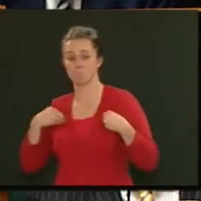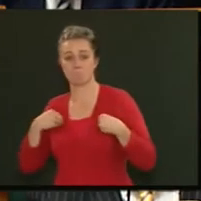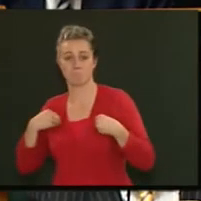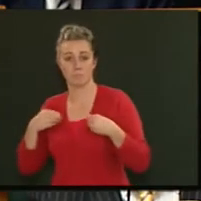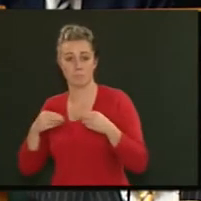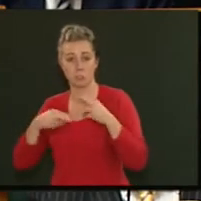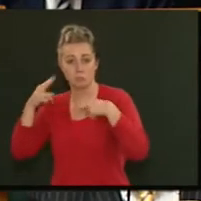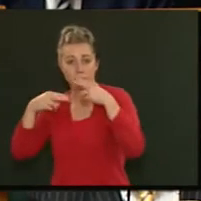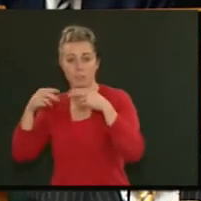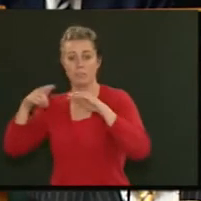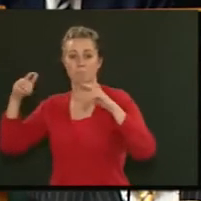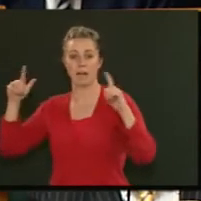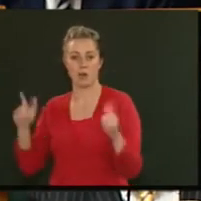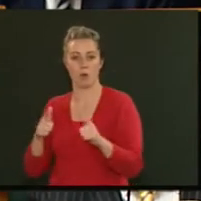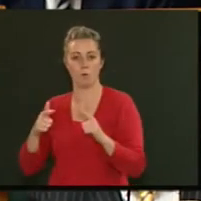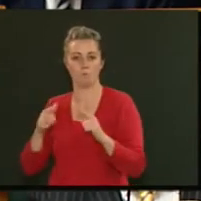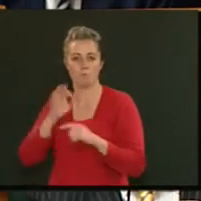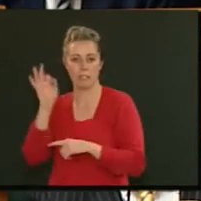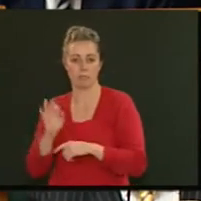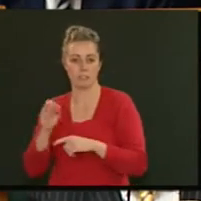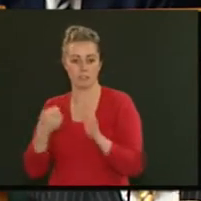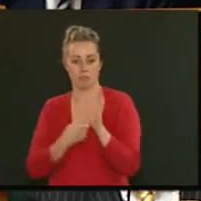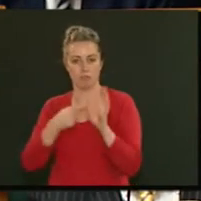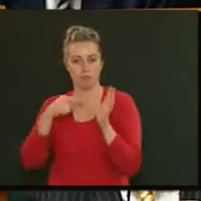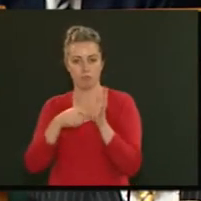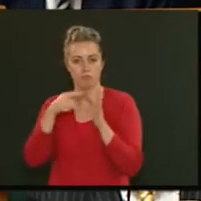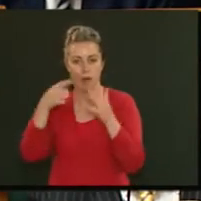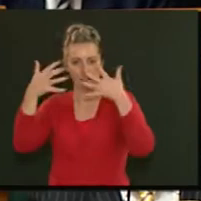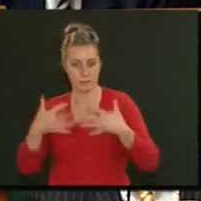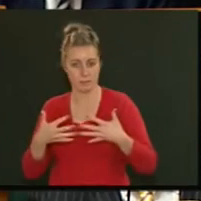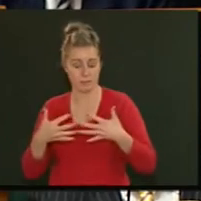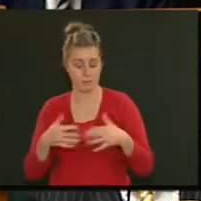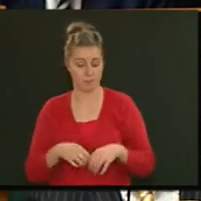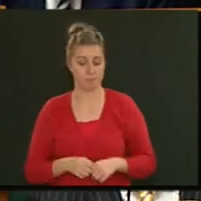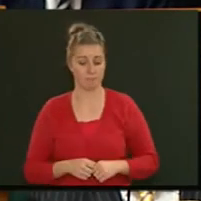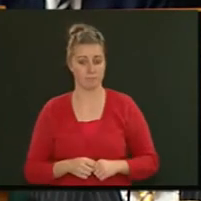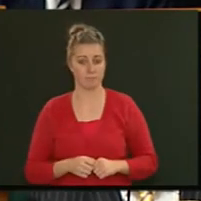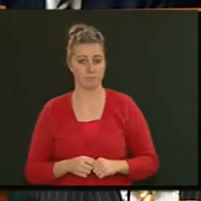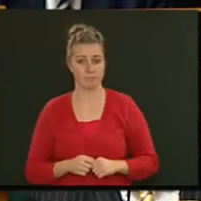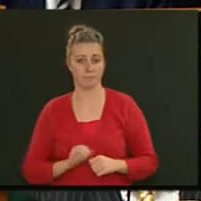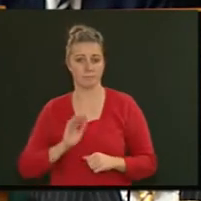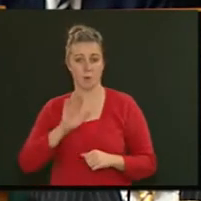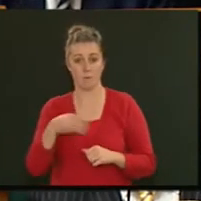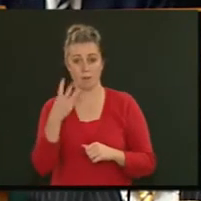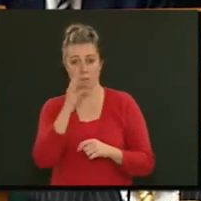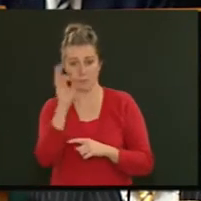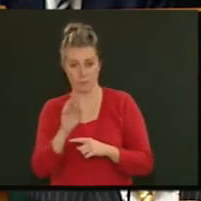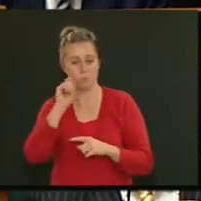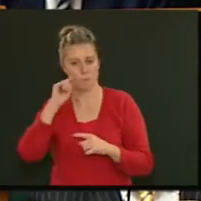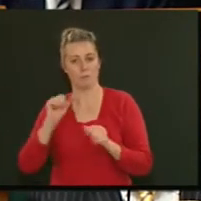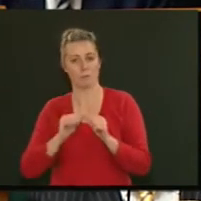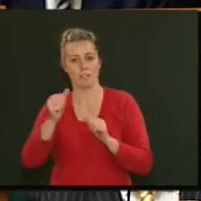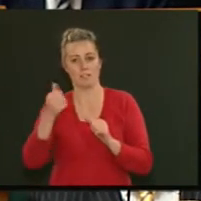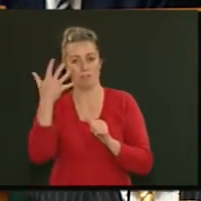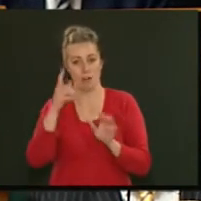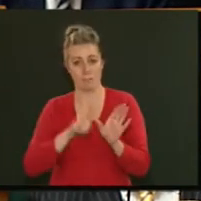and low interest rates. Treasury forecasts annual economic growth to average over 3% for the next 5 years, peaking